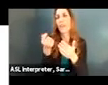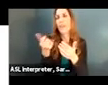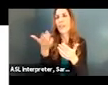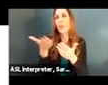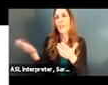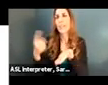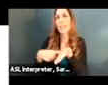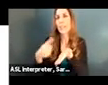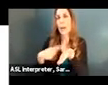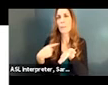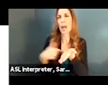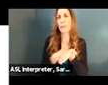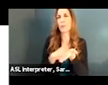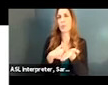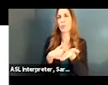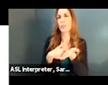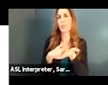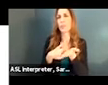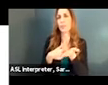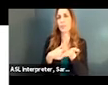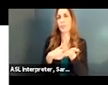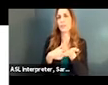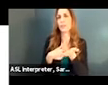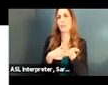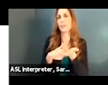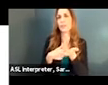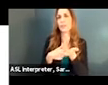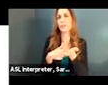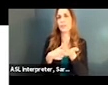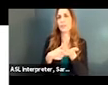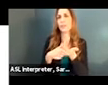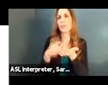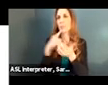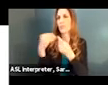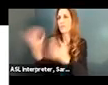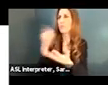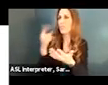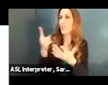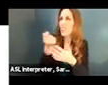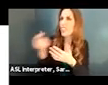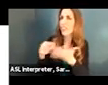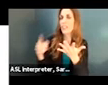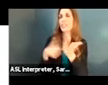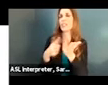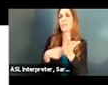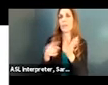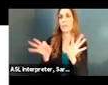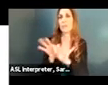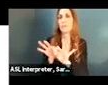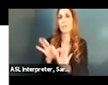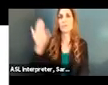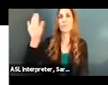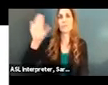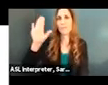sometimes we forgot as a team that complete the IFSP. Yes. And Yeah. Alana, I'm sorry to interrupt. This